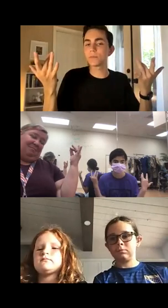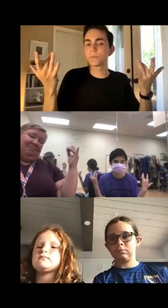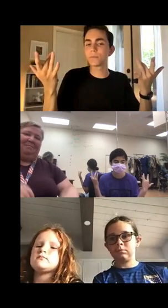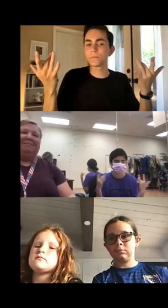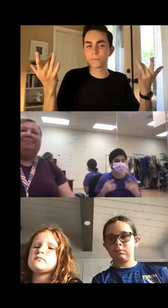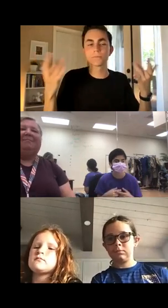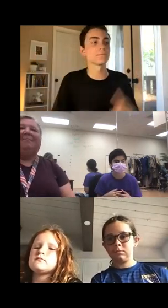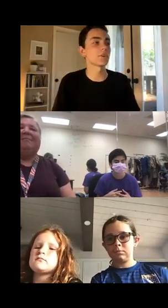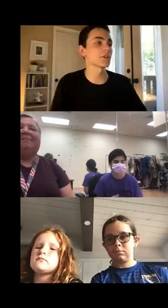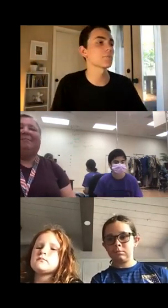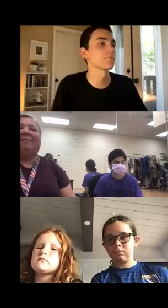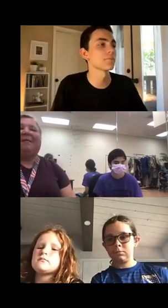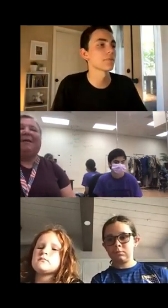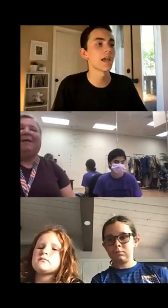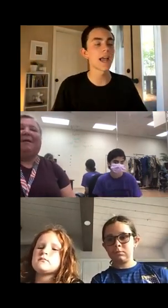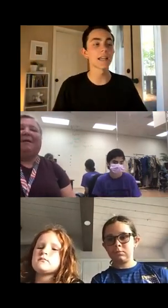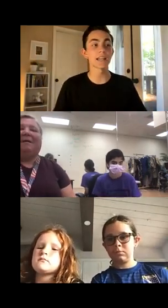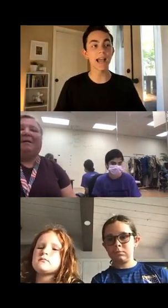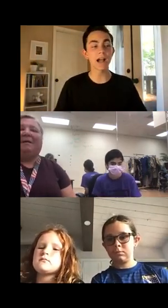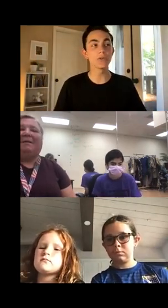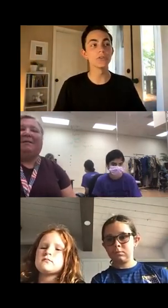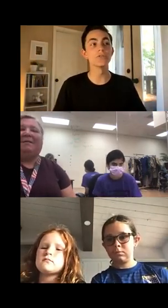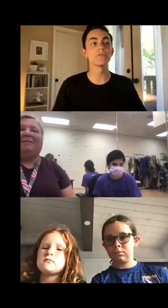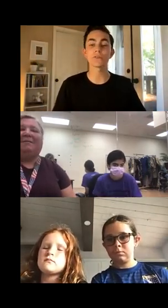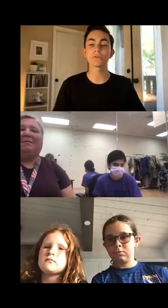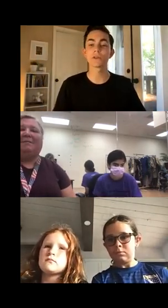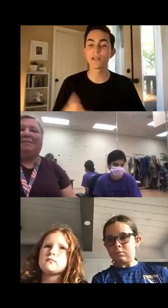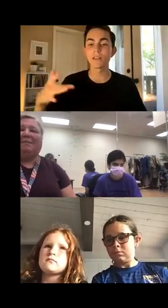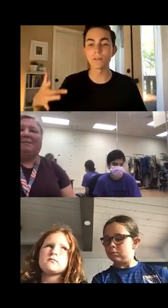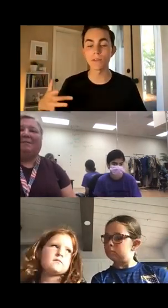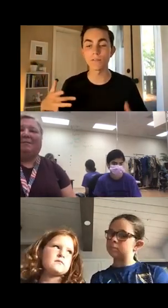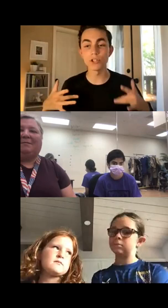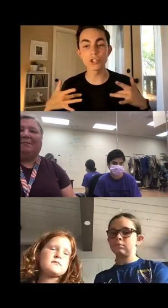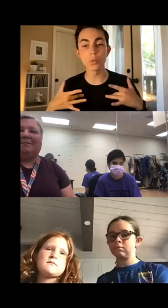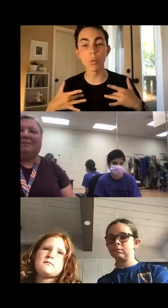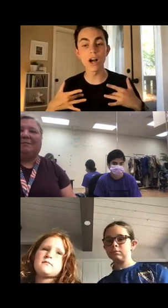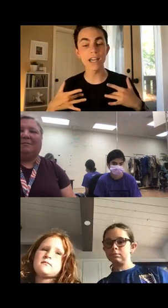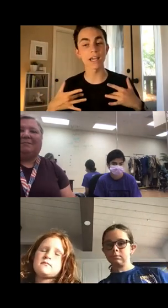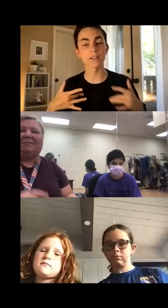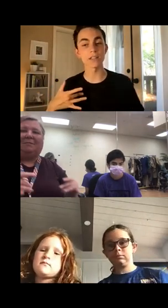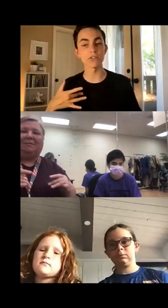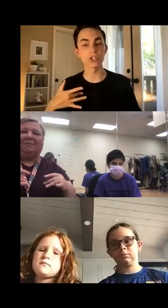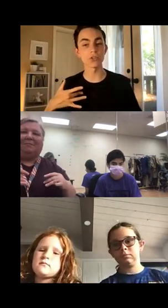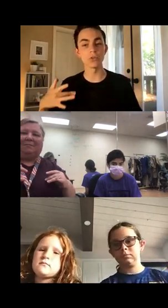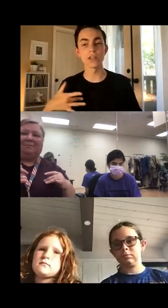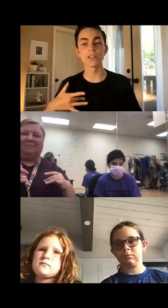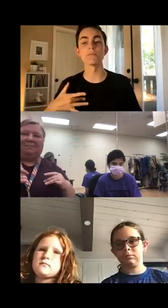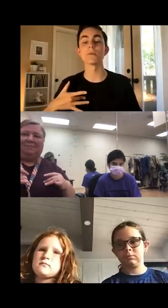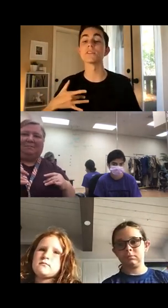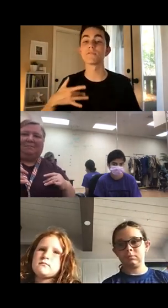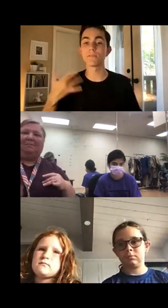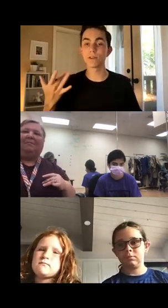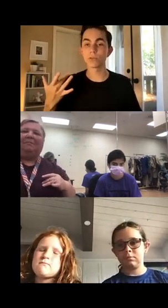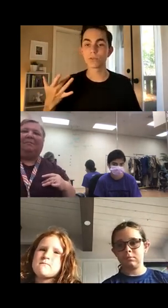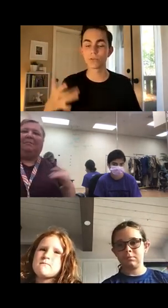up? Very good. And then how you feel. If you just do one hand instead of 2, this